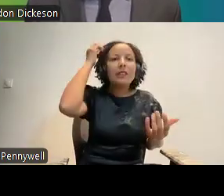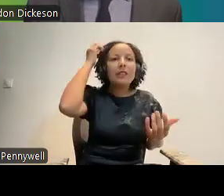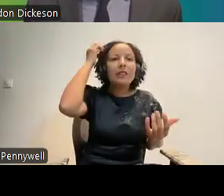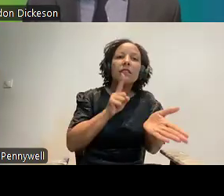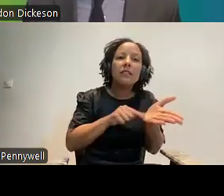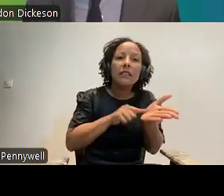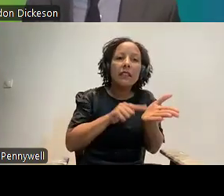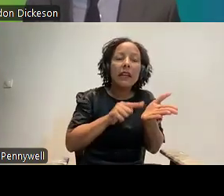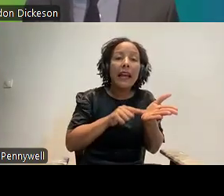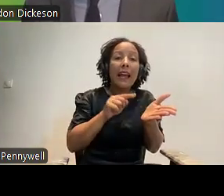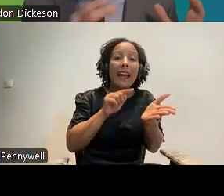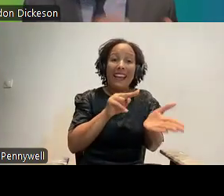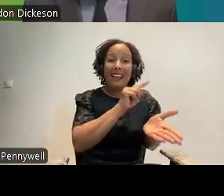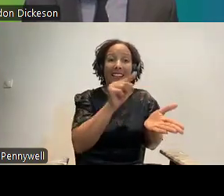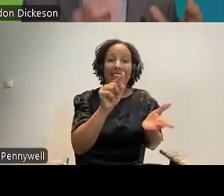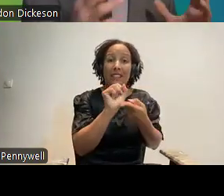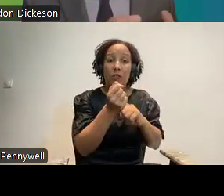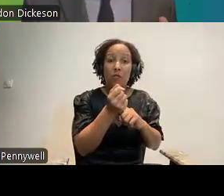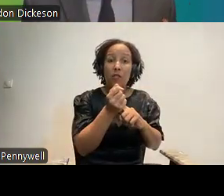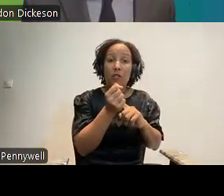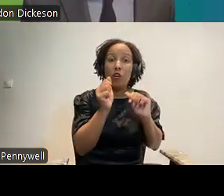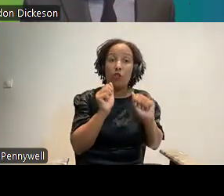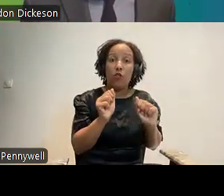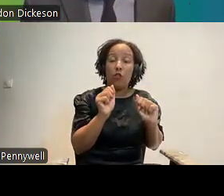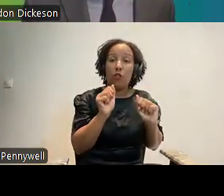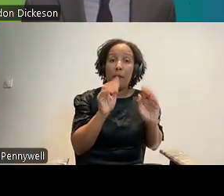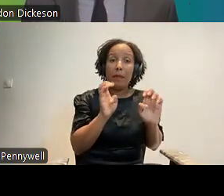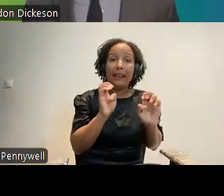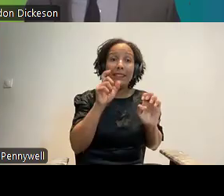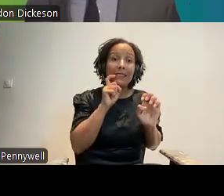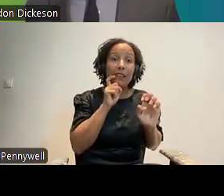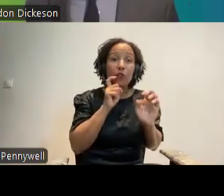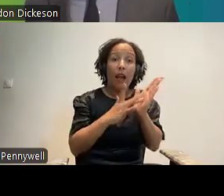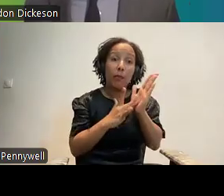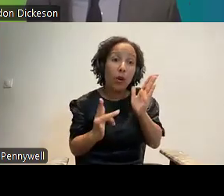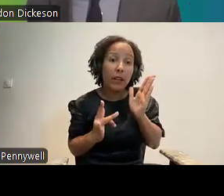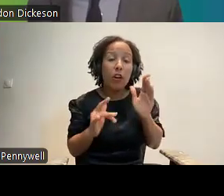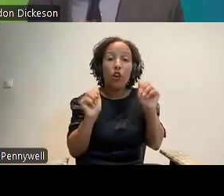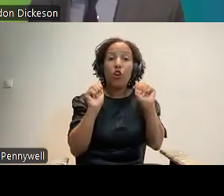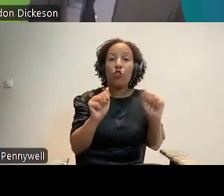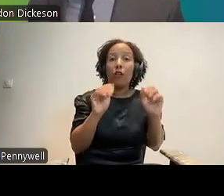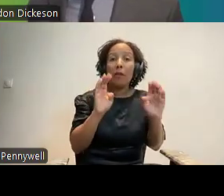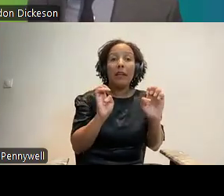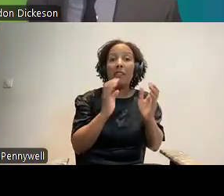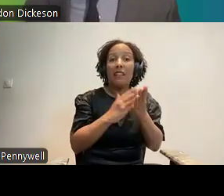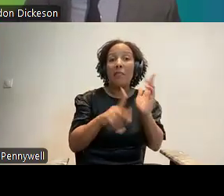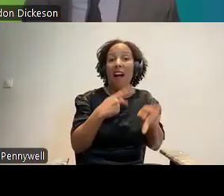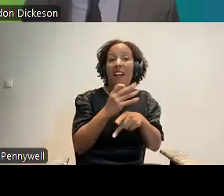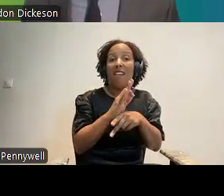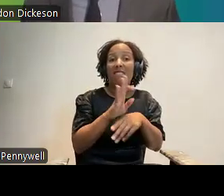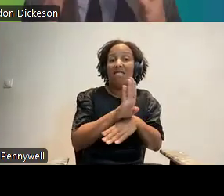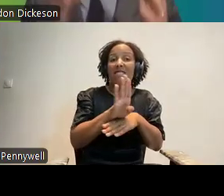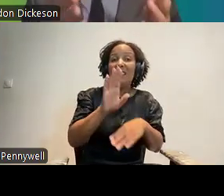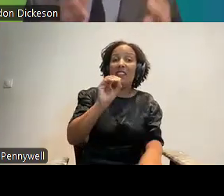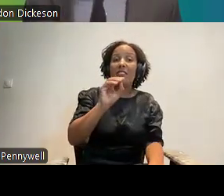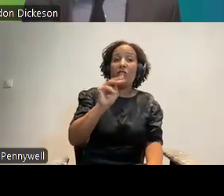sexual behavior, some sort of sexual exploitation, or even some form of commercial sexual exploitation that